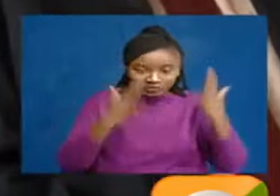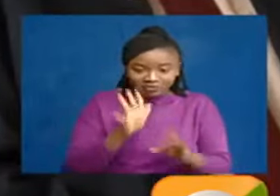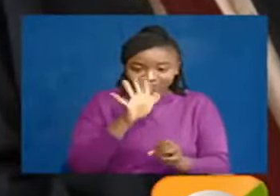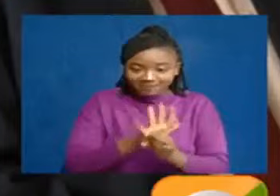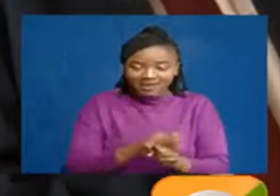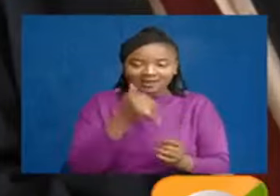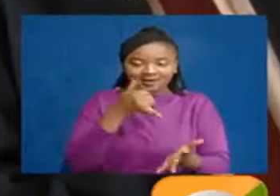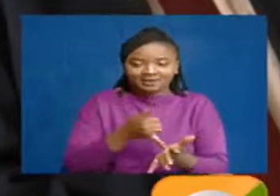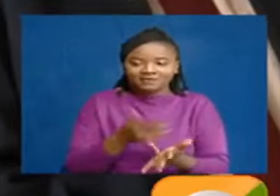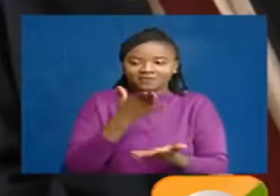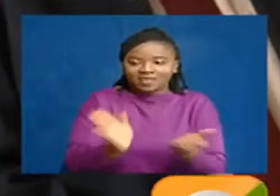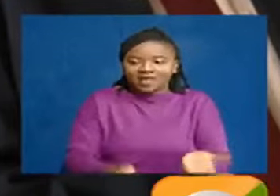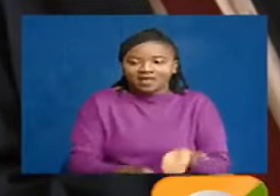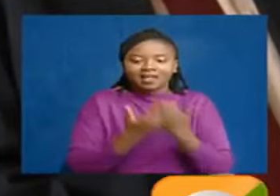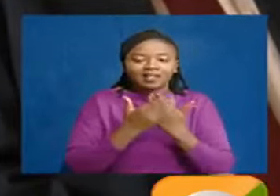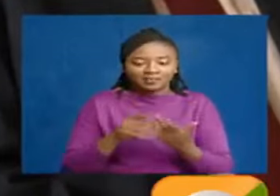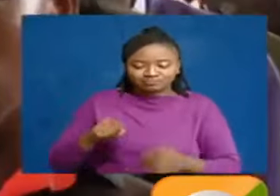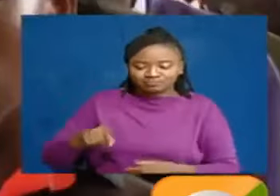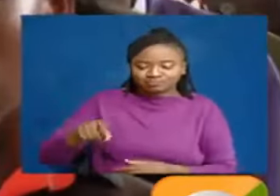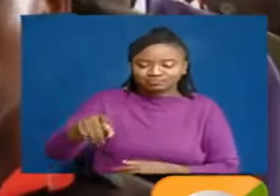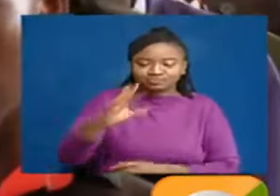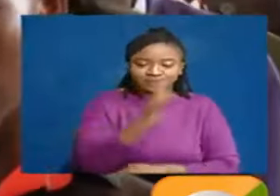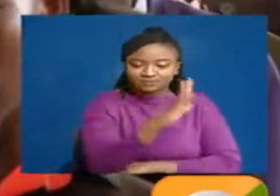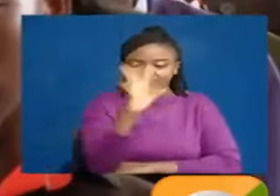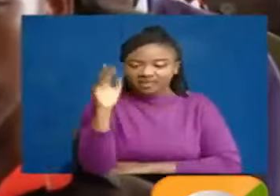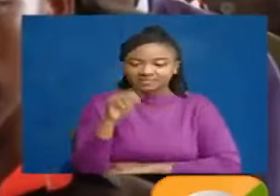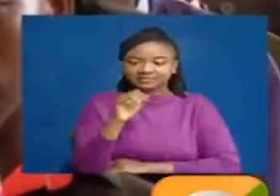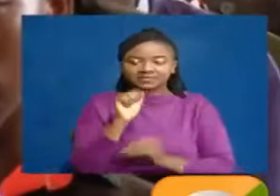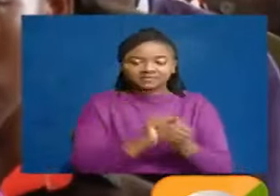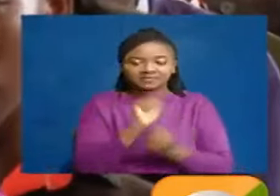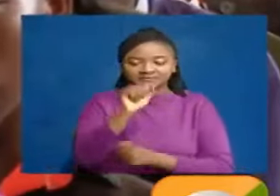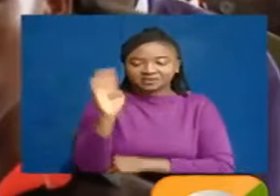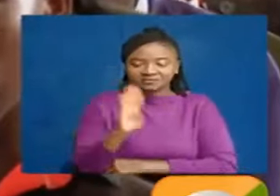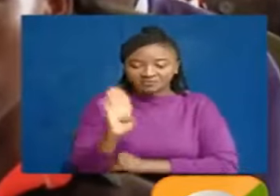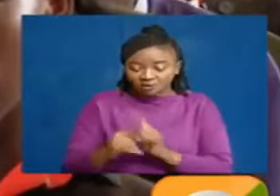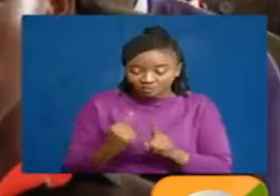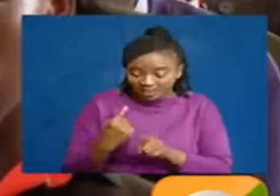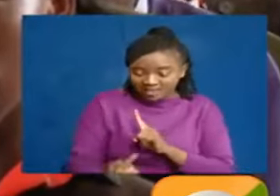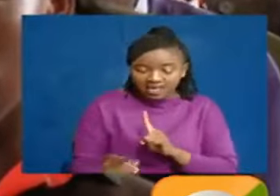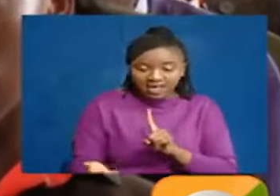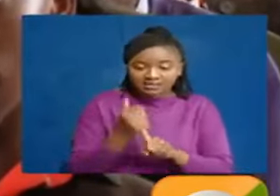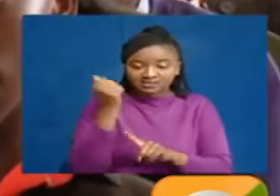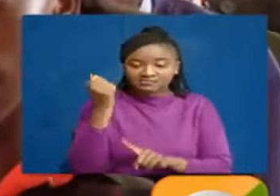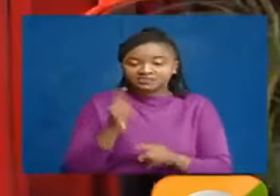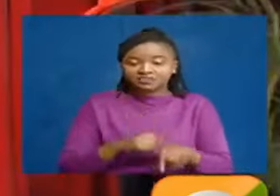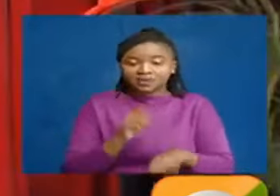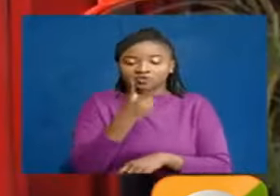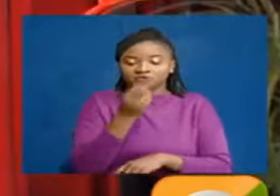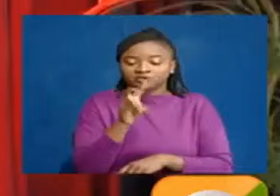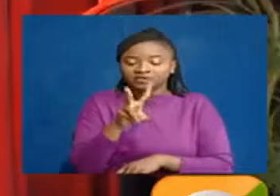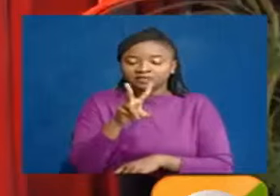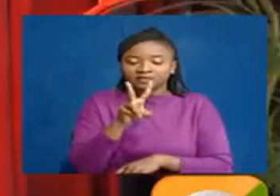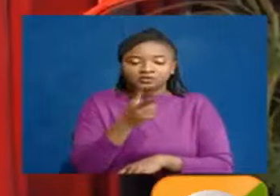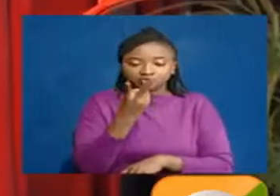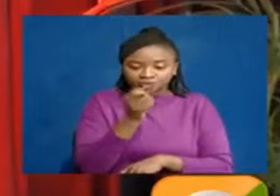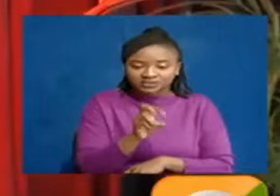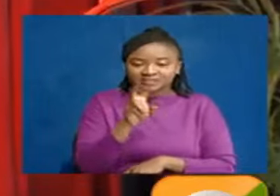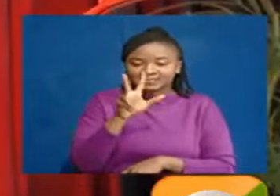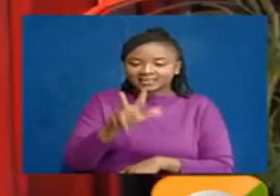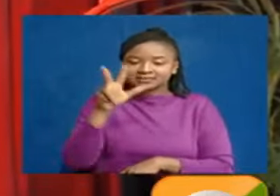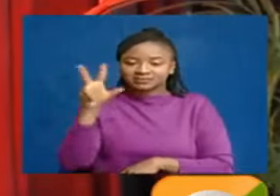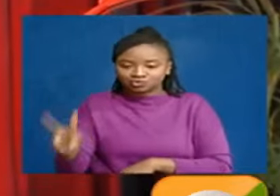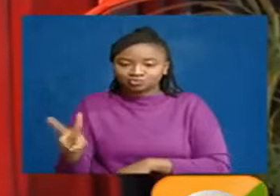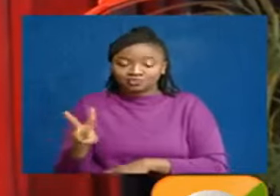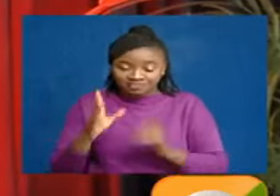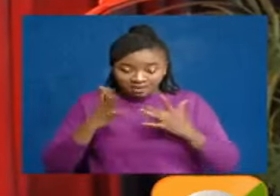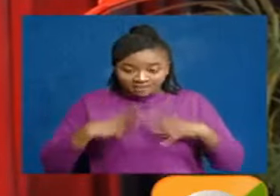katika kufanikisha upanzi wa miti bilioni 15 ifikapo mwaka wa 2032. The winners we will